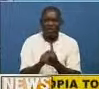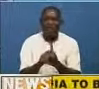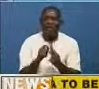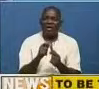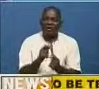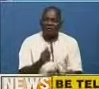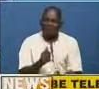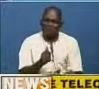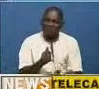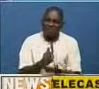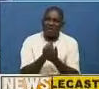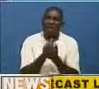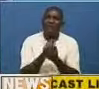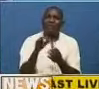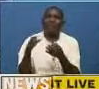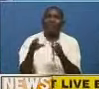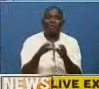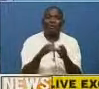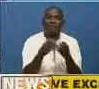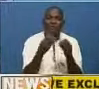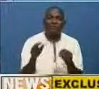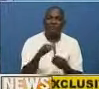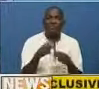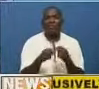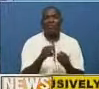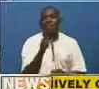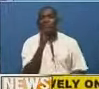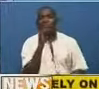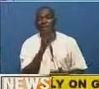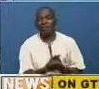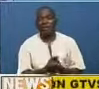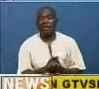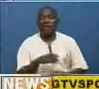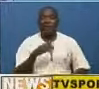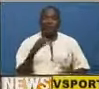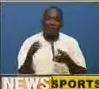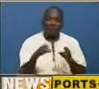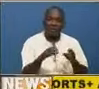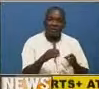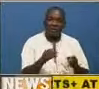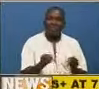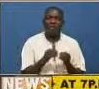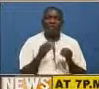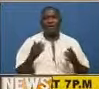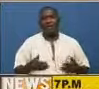to water challenges that have plagued the community for years.